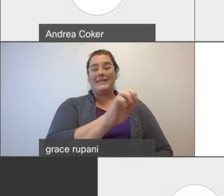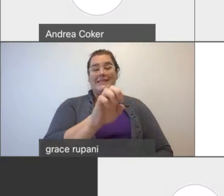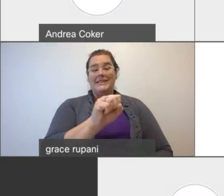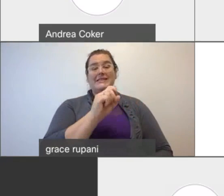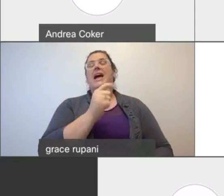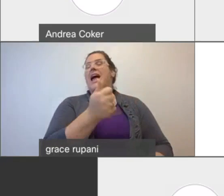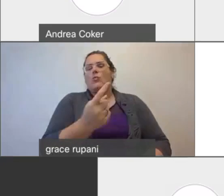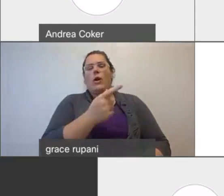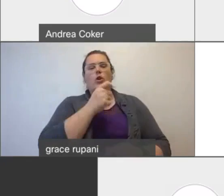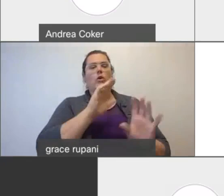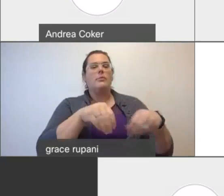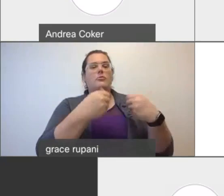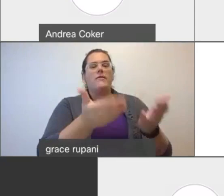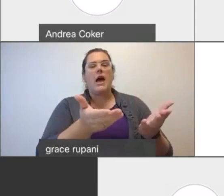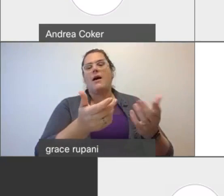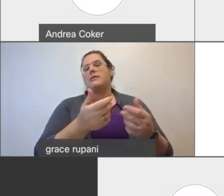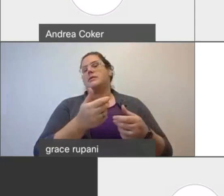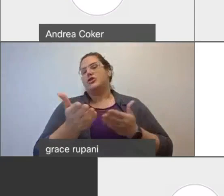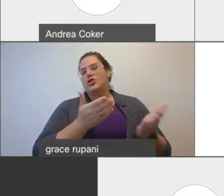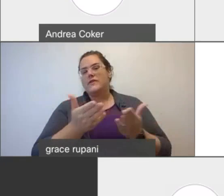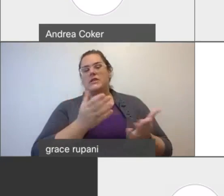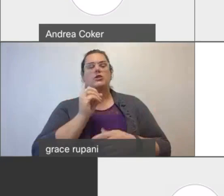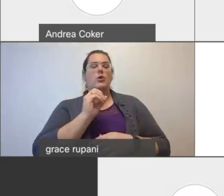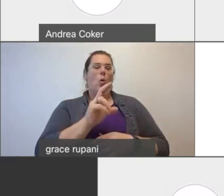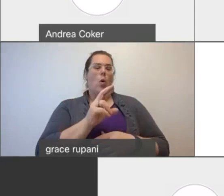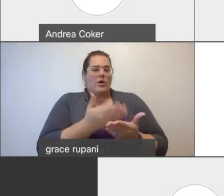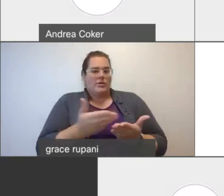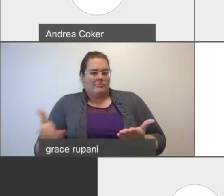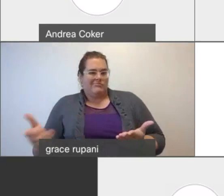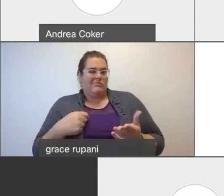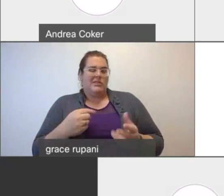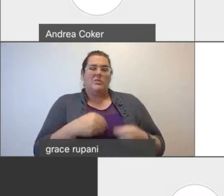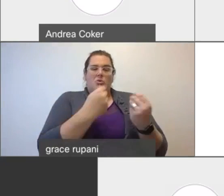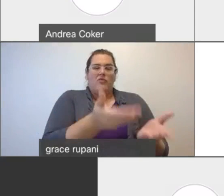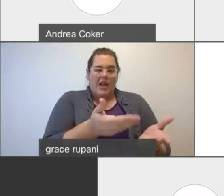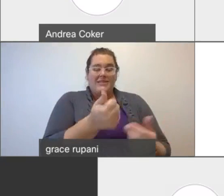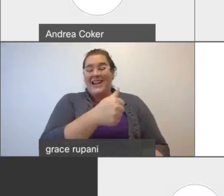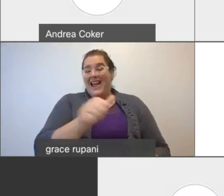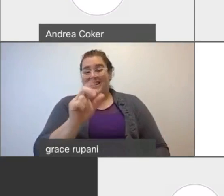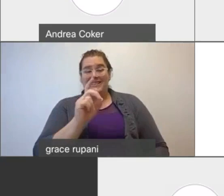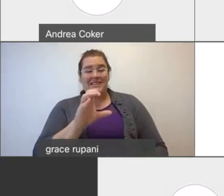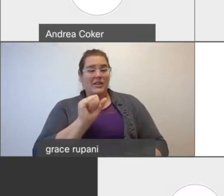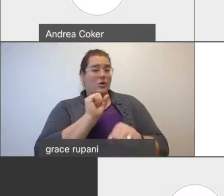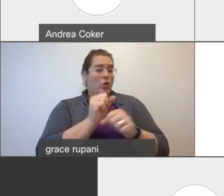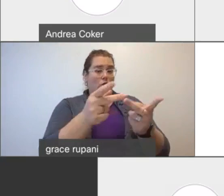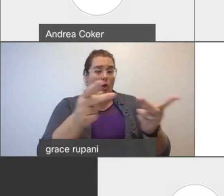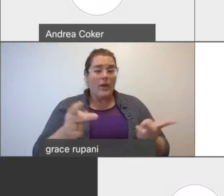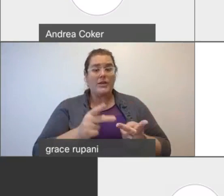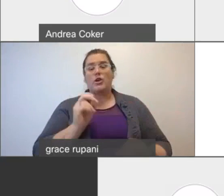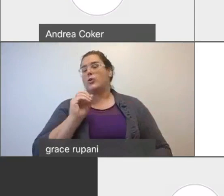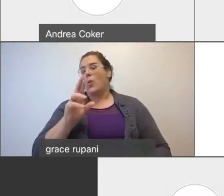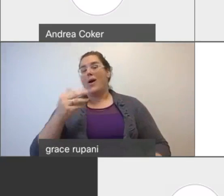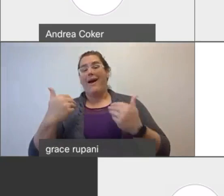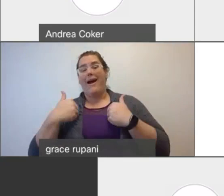perform services in person in District of Columbia facilities or work sites, or who have in-person